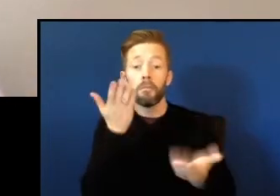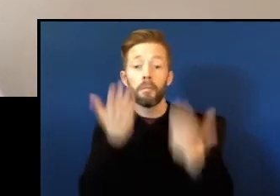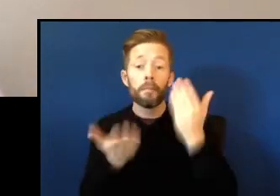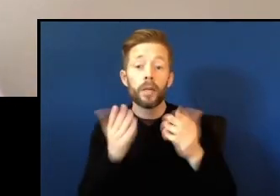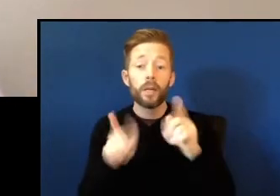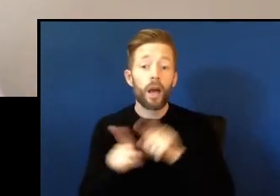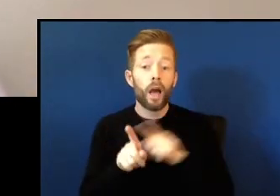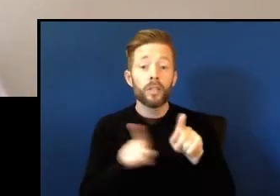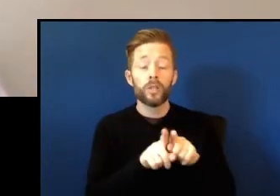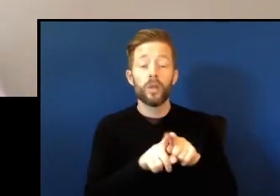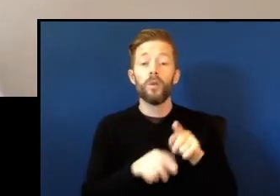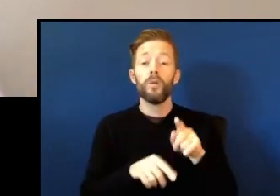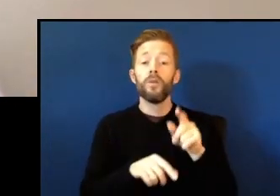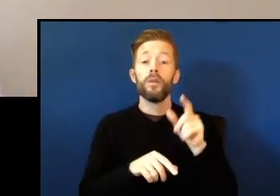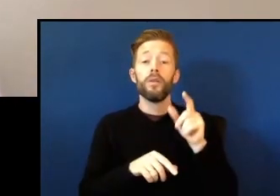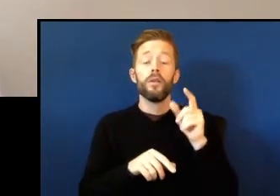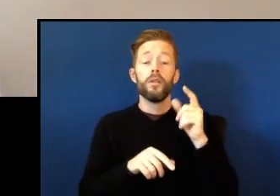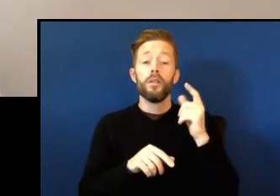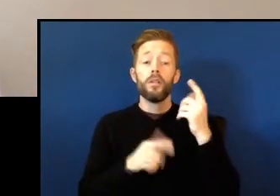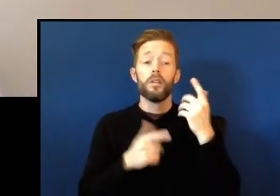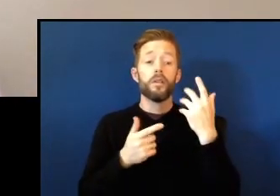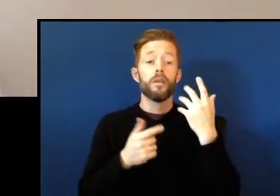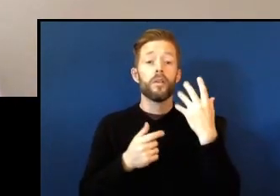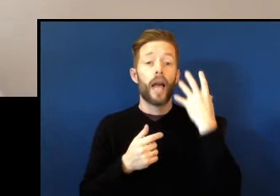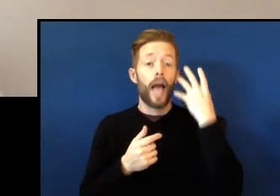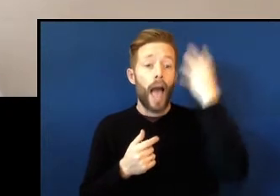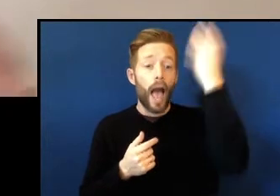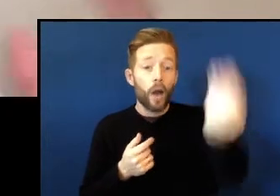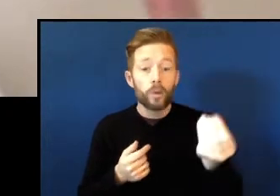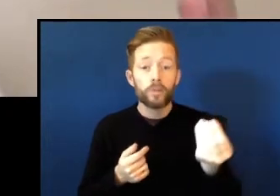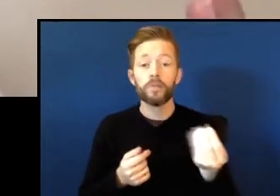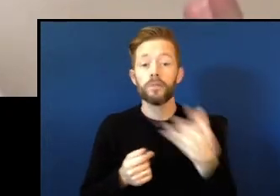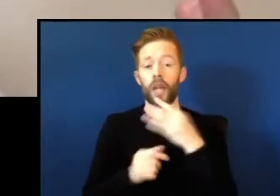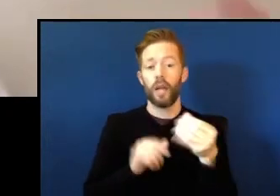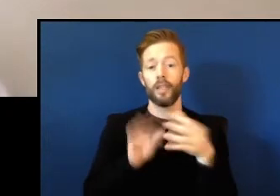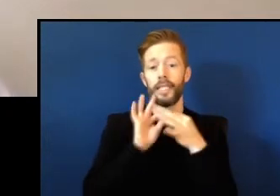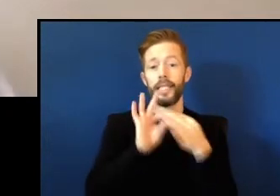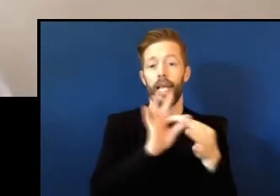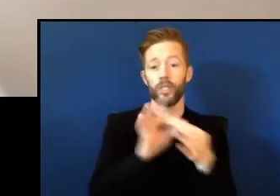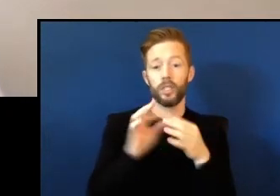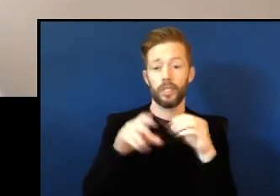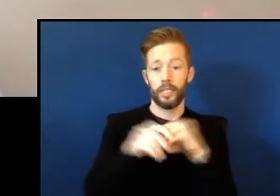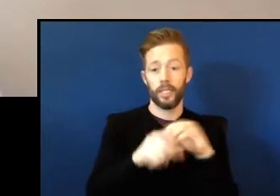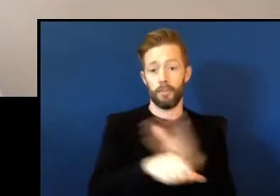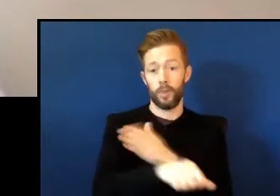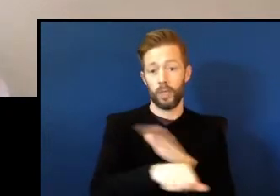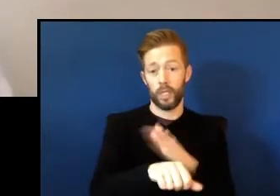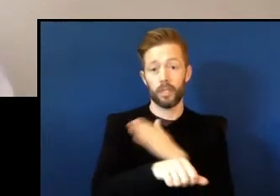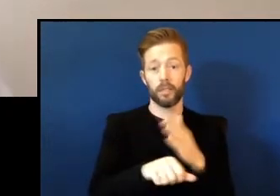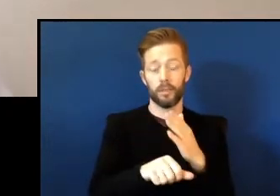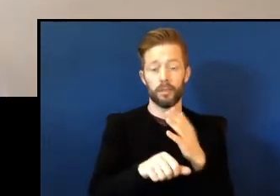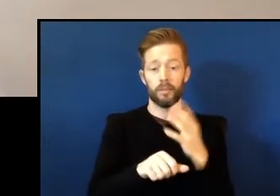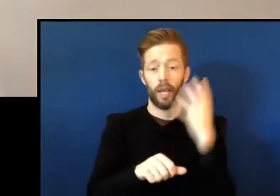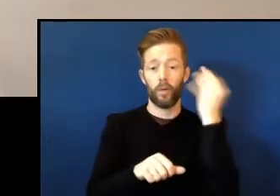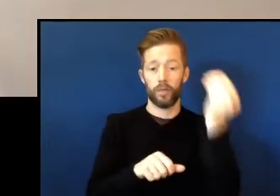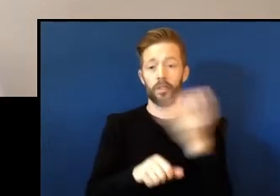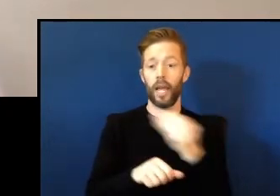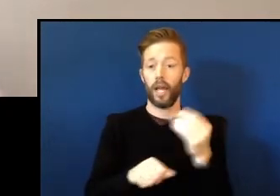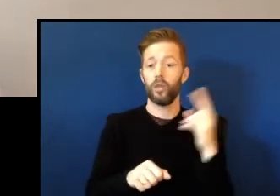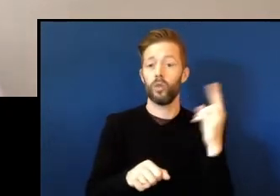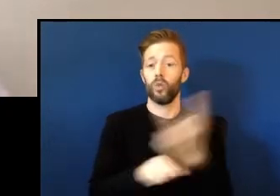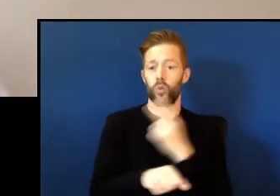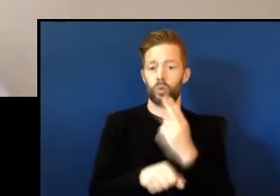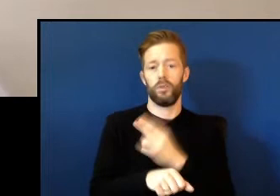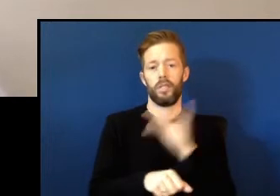Perhaps also going outside and engaging in music activities outdoors